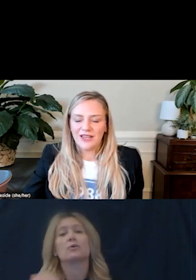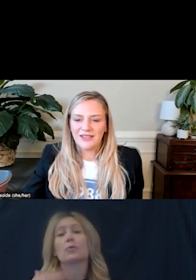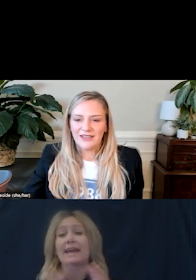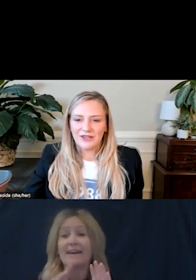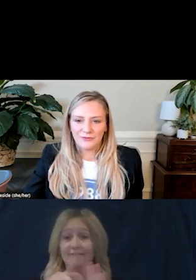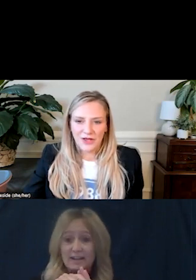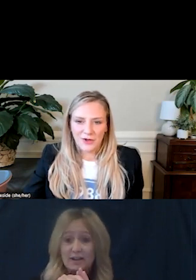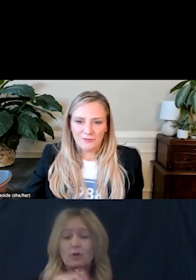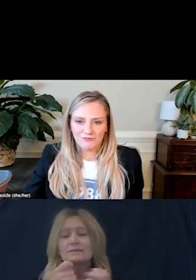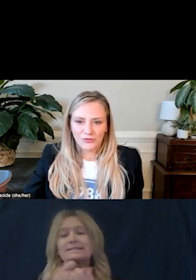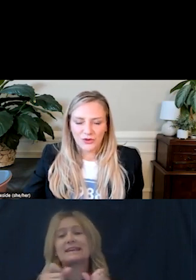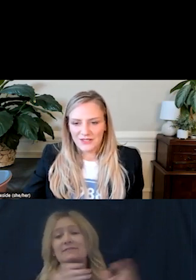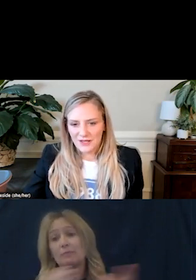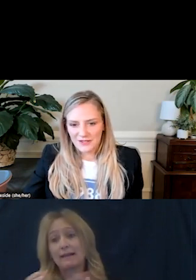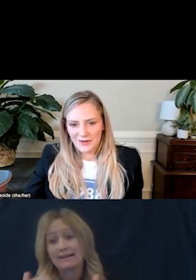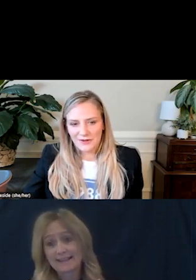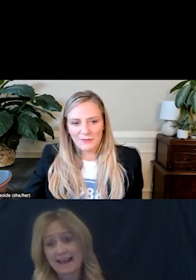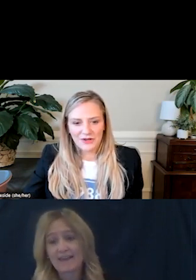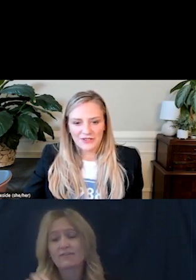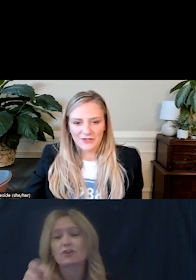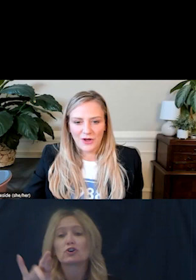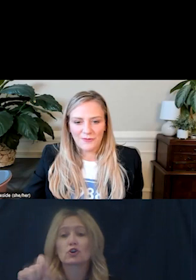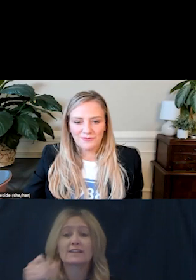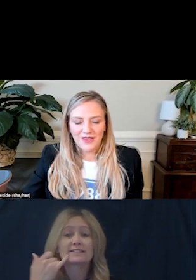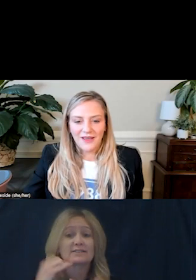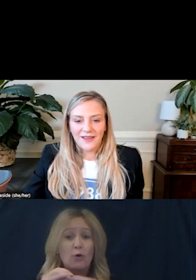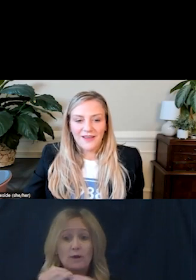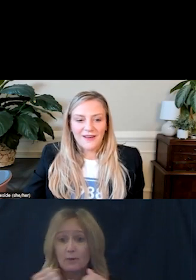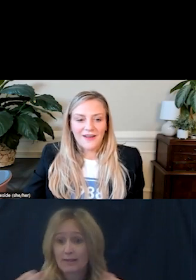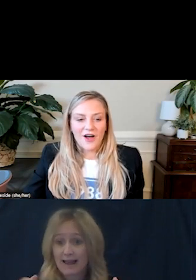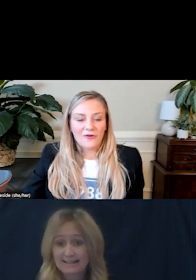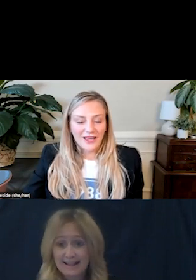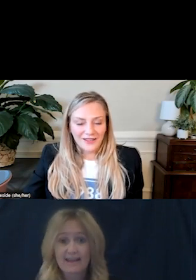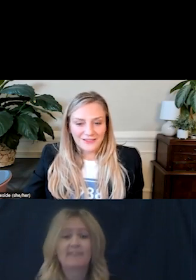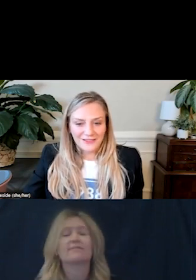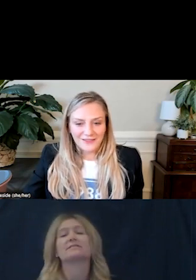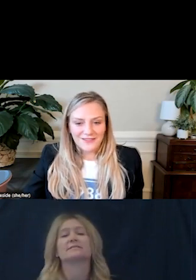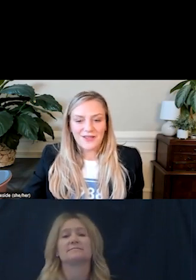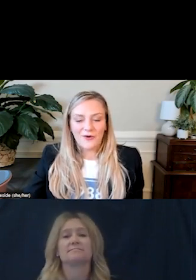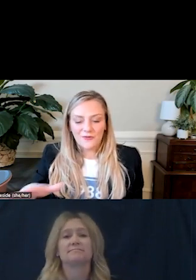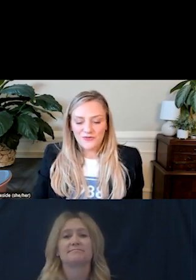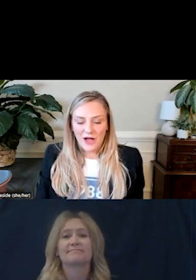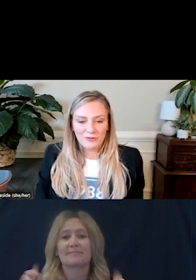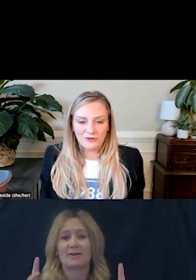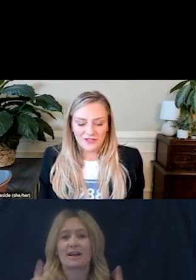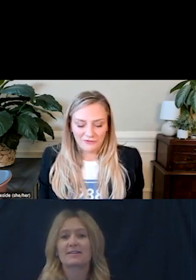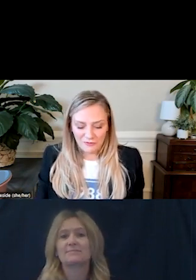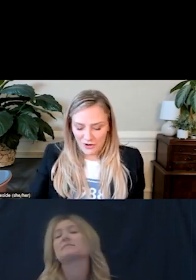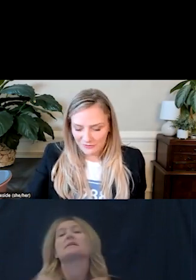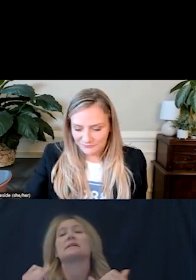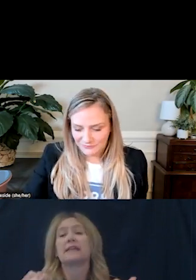safety planning, crisis lines numbers as well. All right, so now we move to the fun